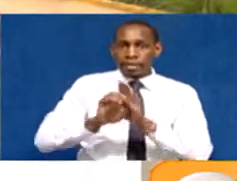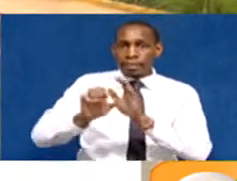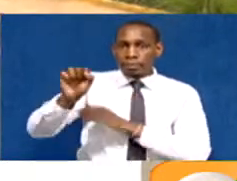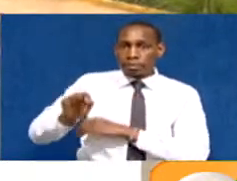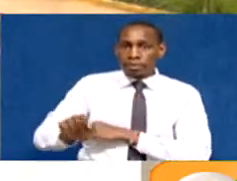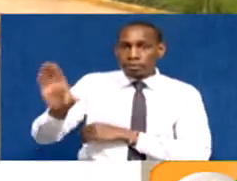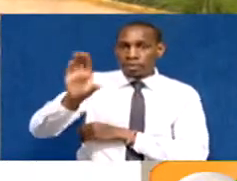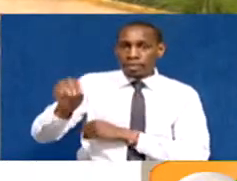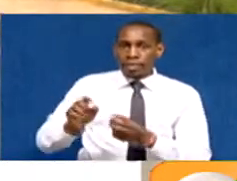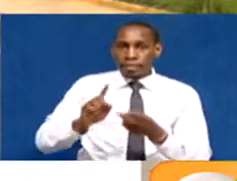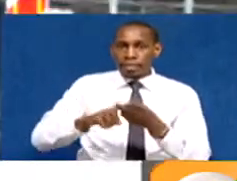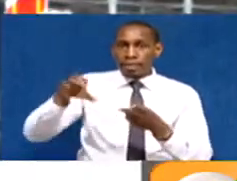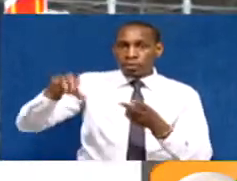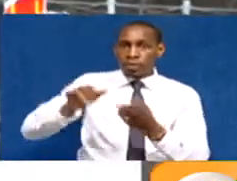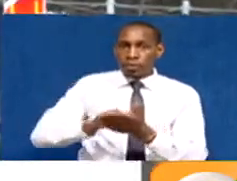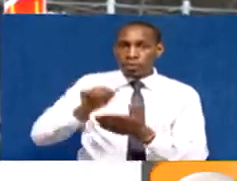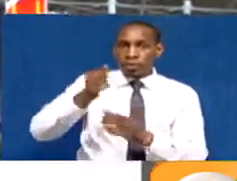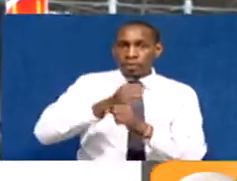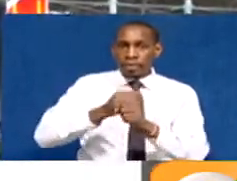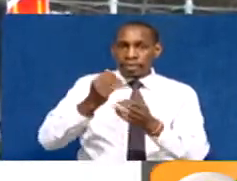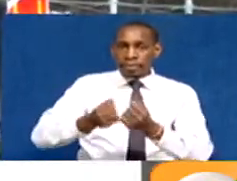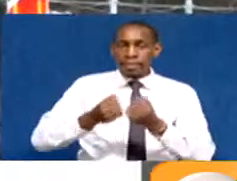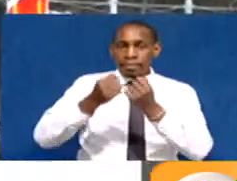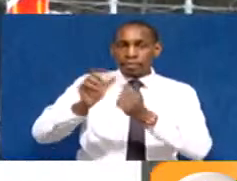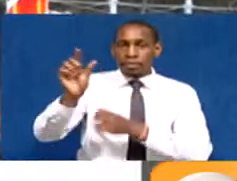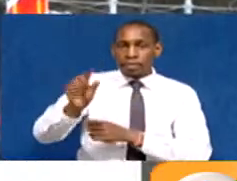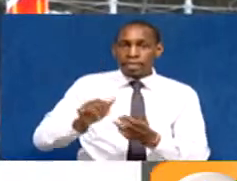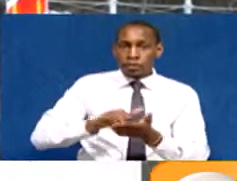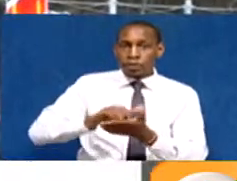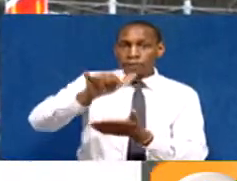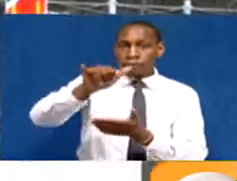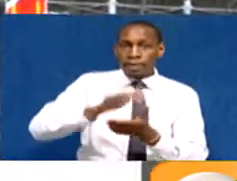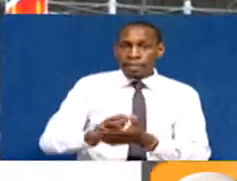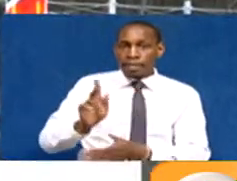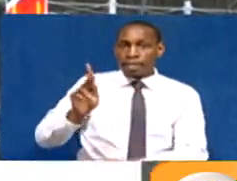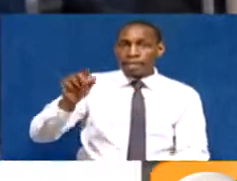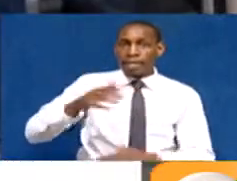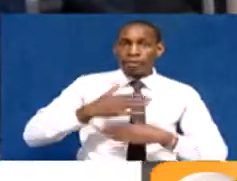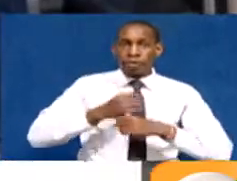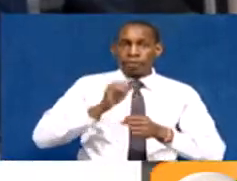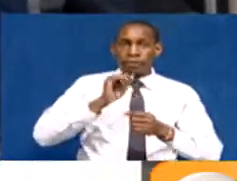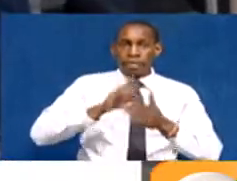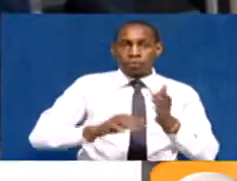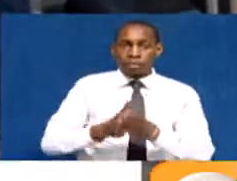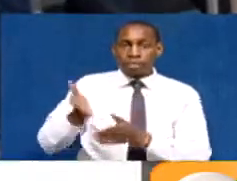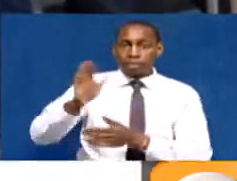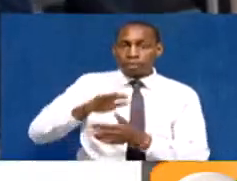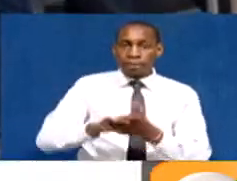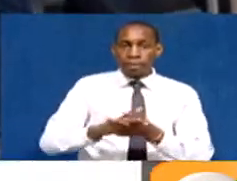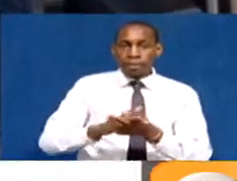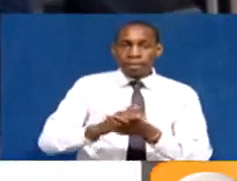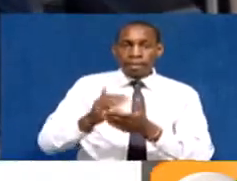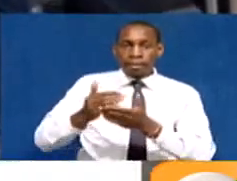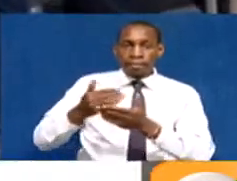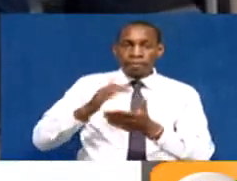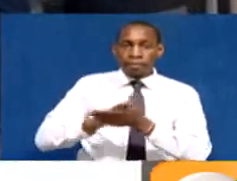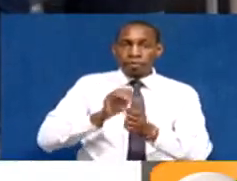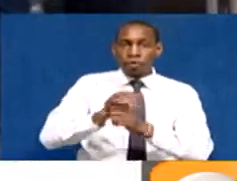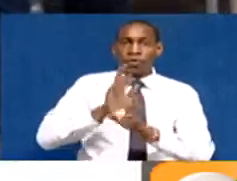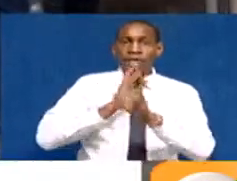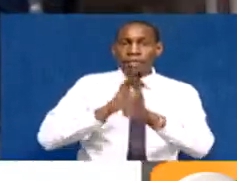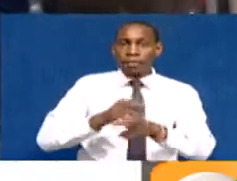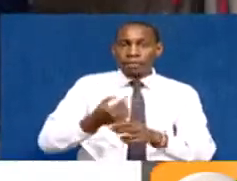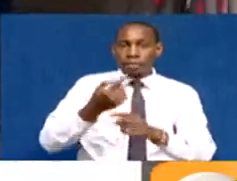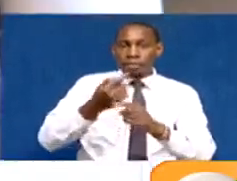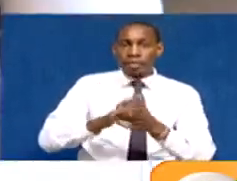African Airways and Congo Airlines to create a stronger regional carrier. KQ is confident that it will return to its pre-COVID numbers in